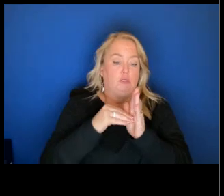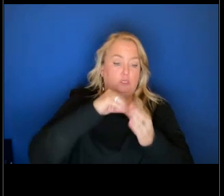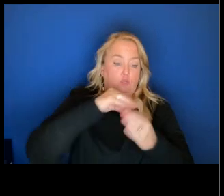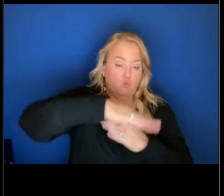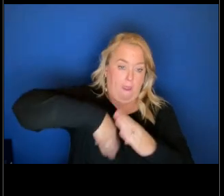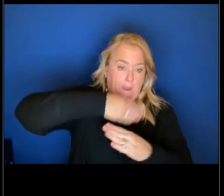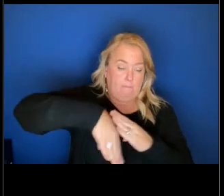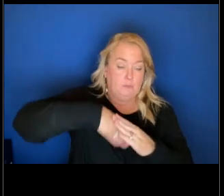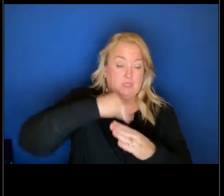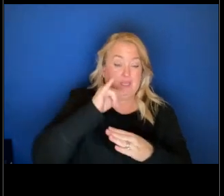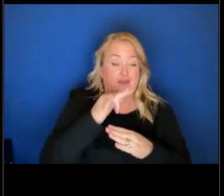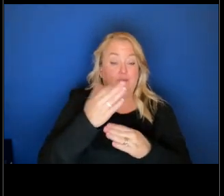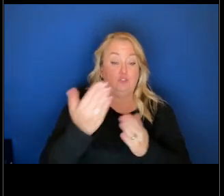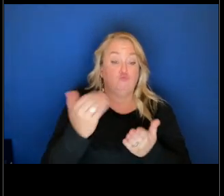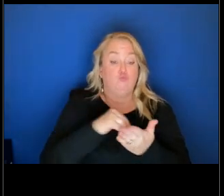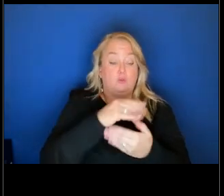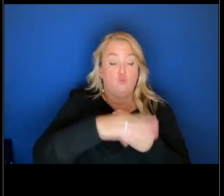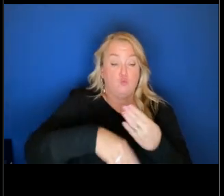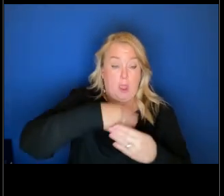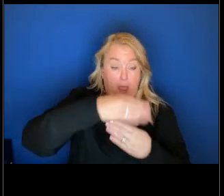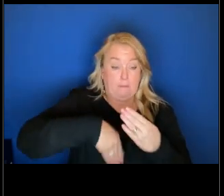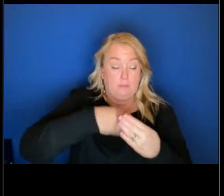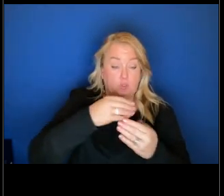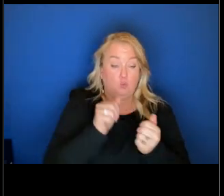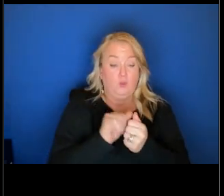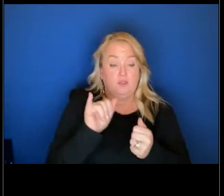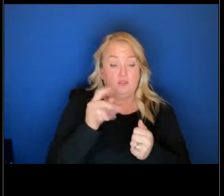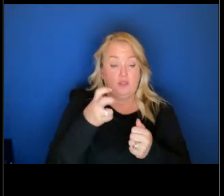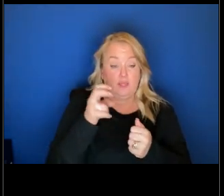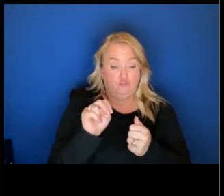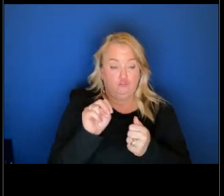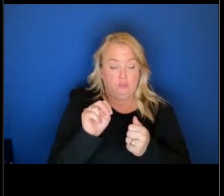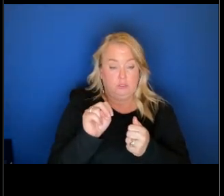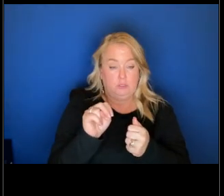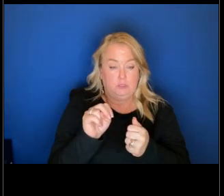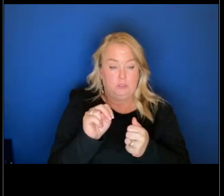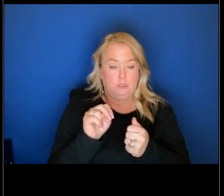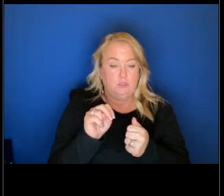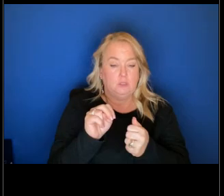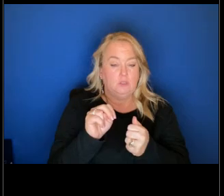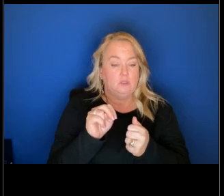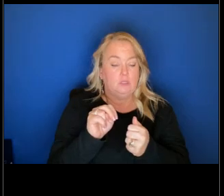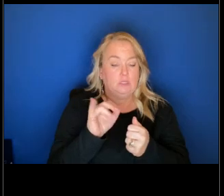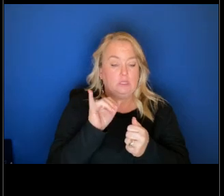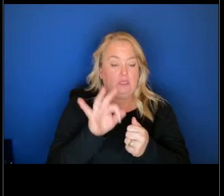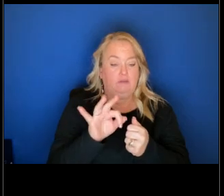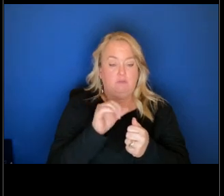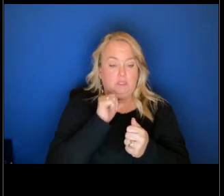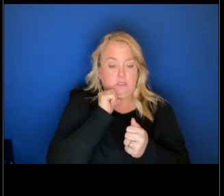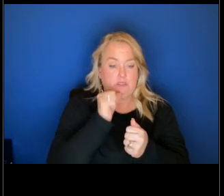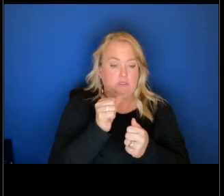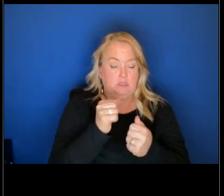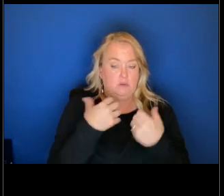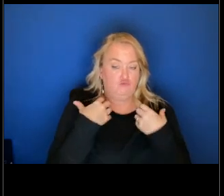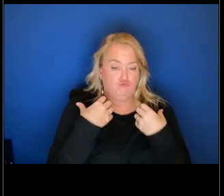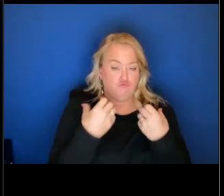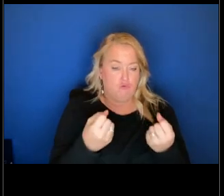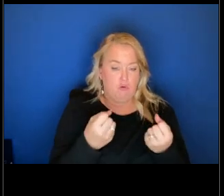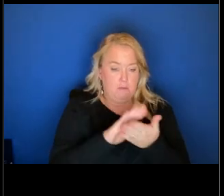are rewrapped using the original insulation, which may have lost its adhesion, the